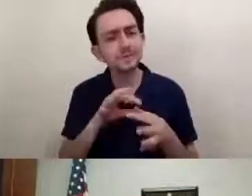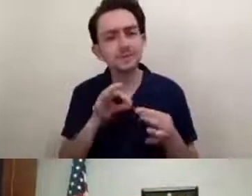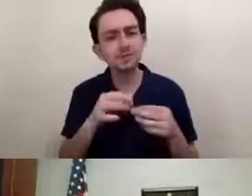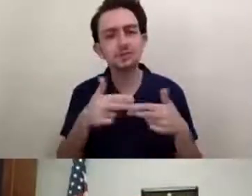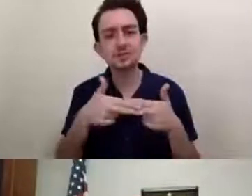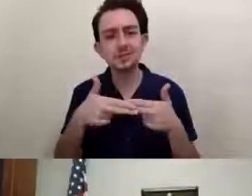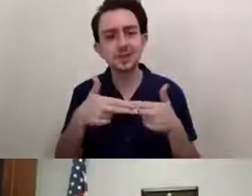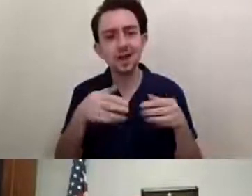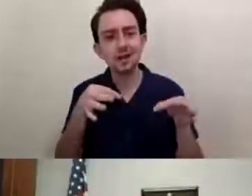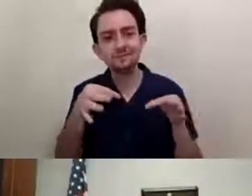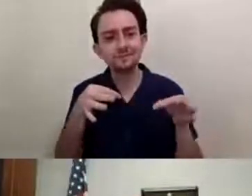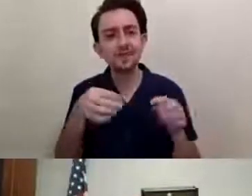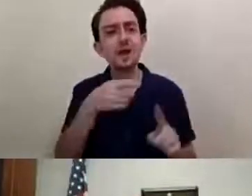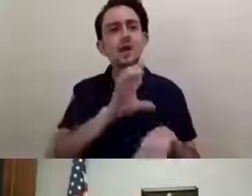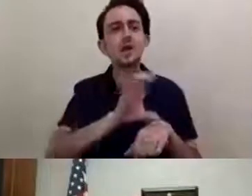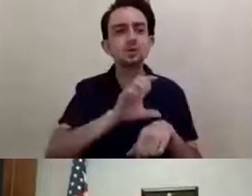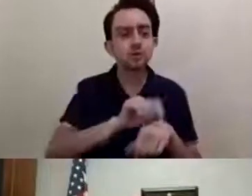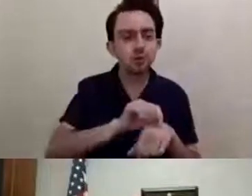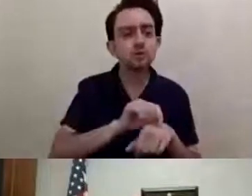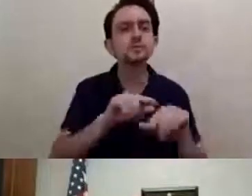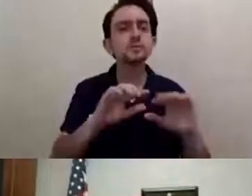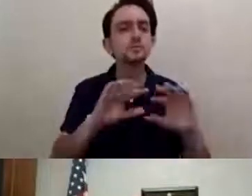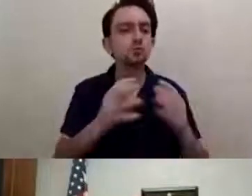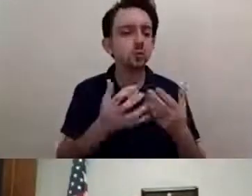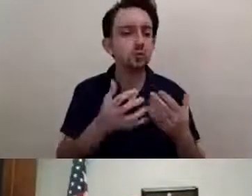slide, consultant or consultants, and